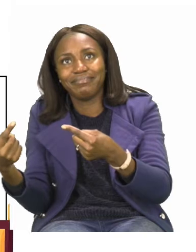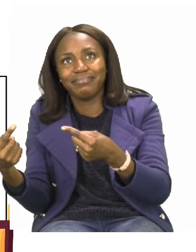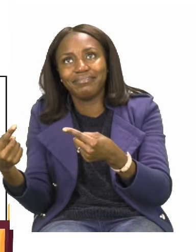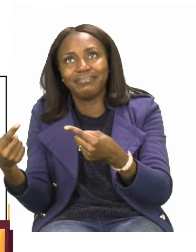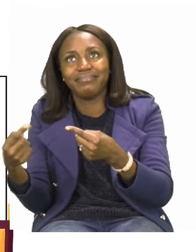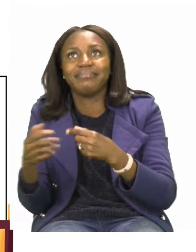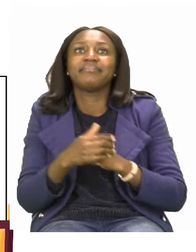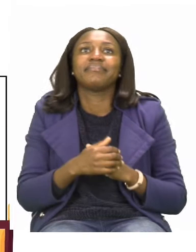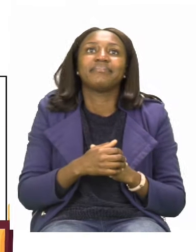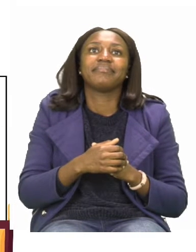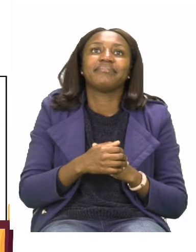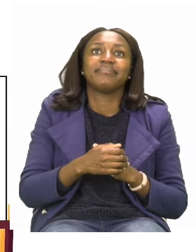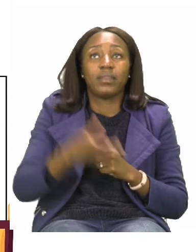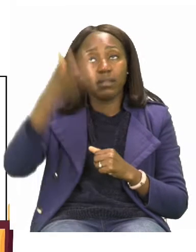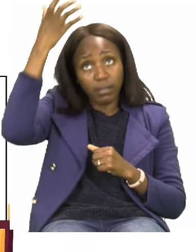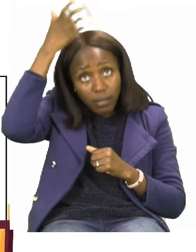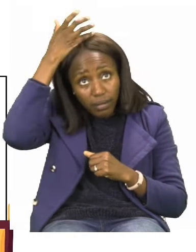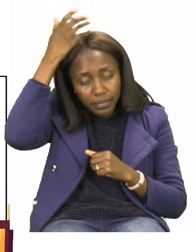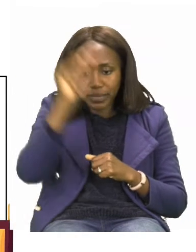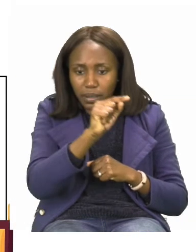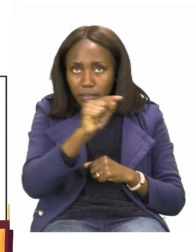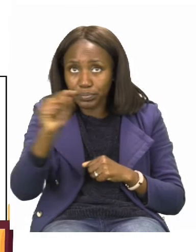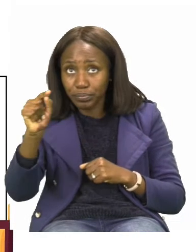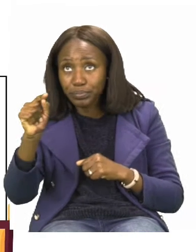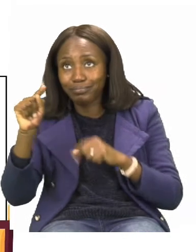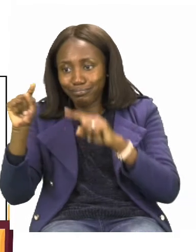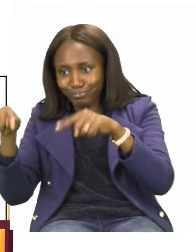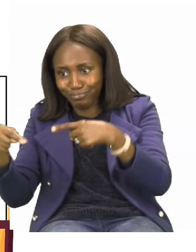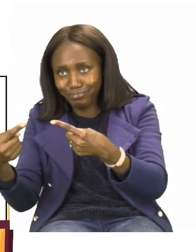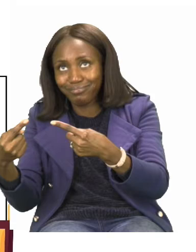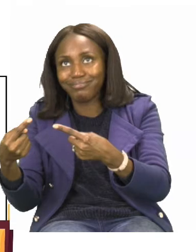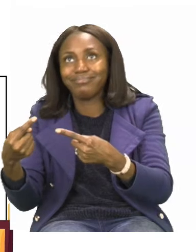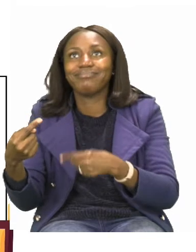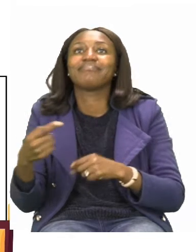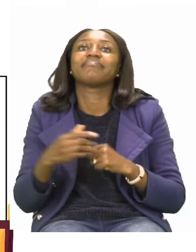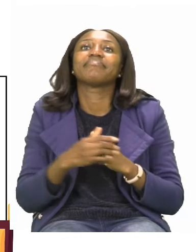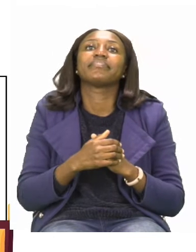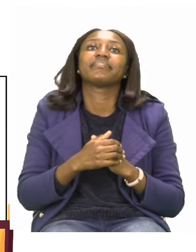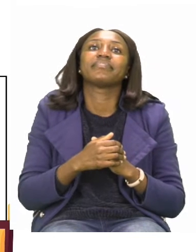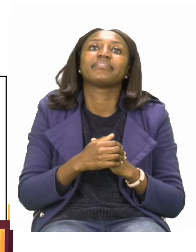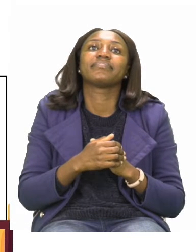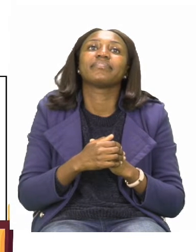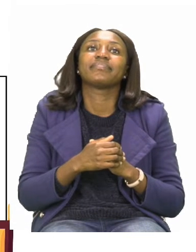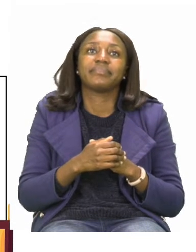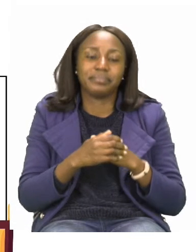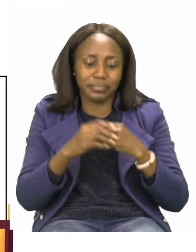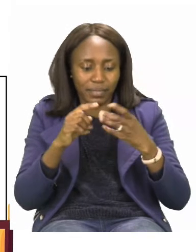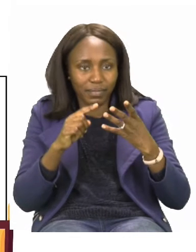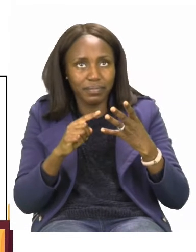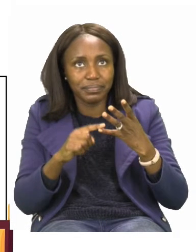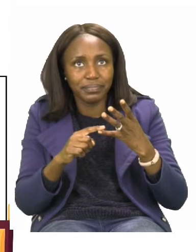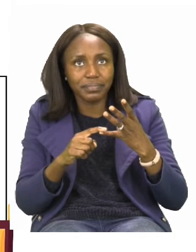things. The king dash her things.